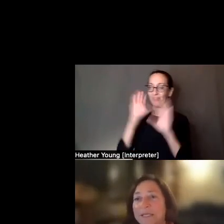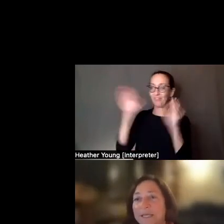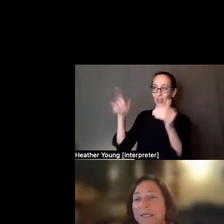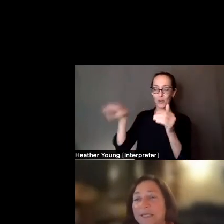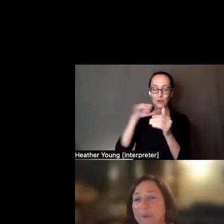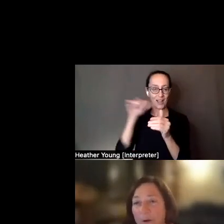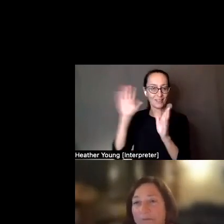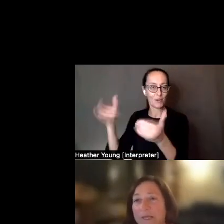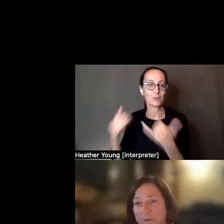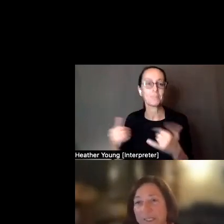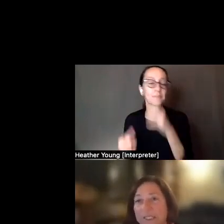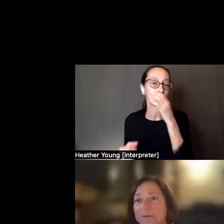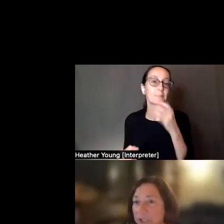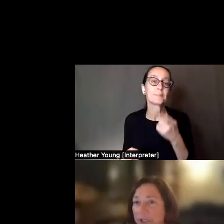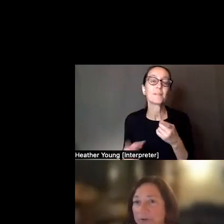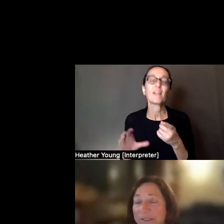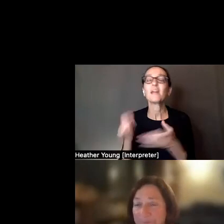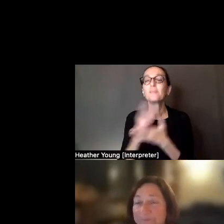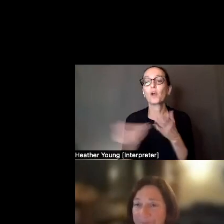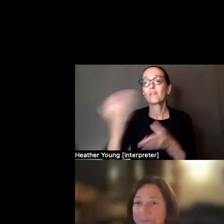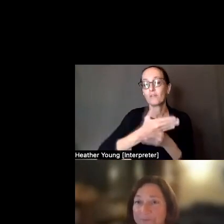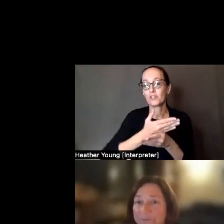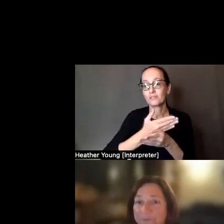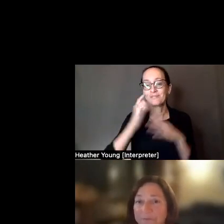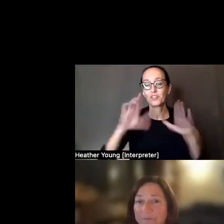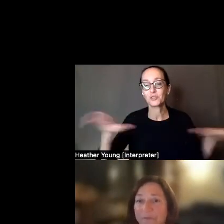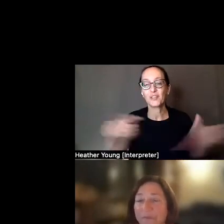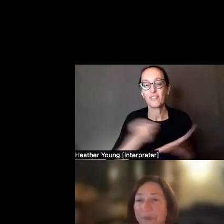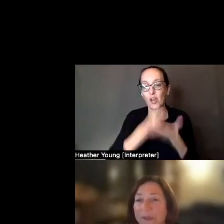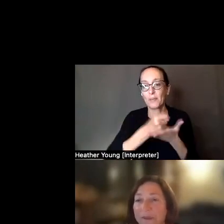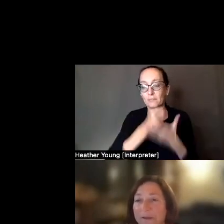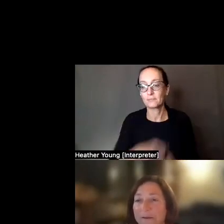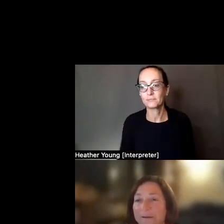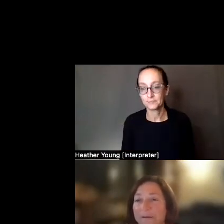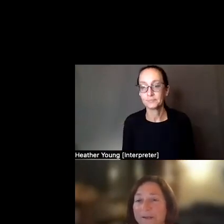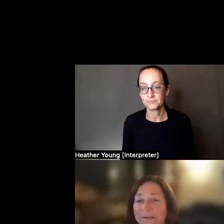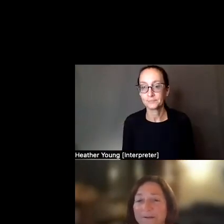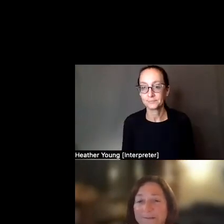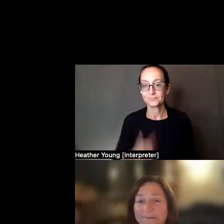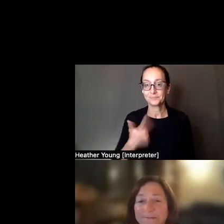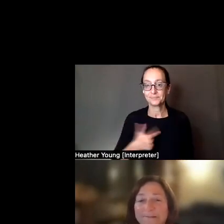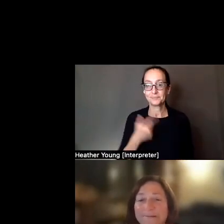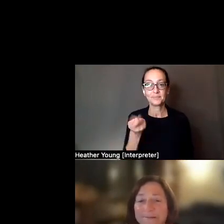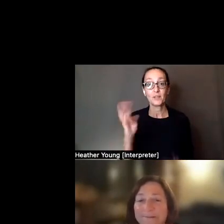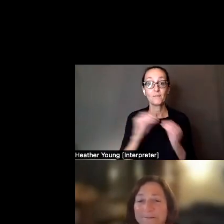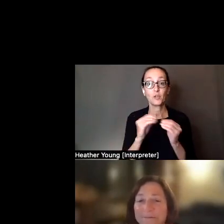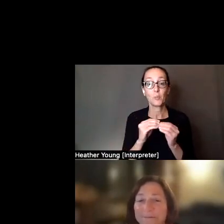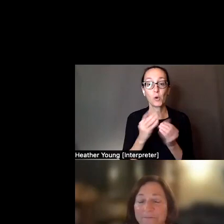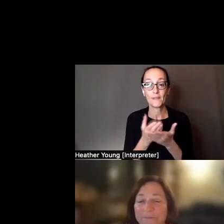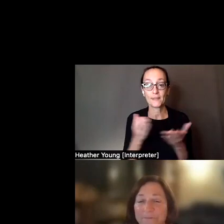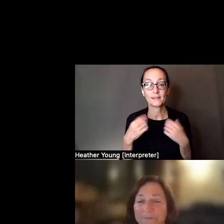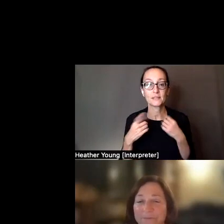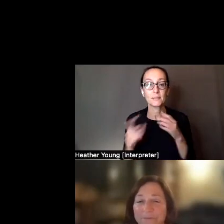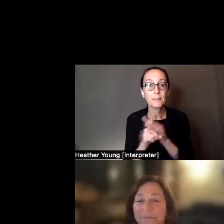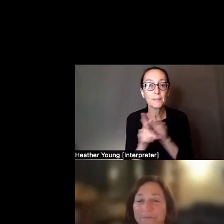it is part of the intervention for children. We do have a couple of more things that come in through